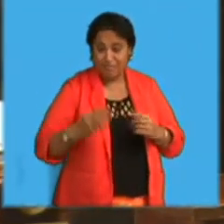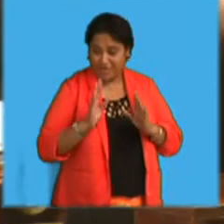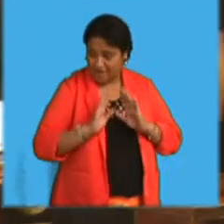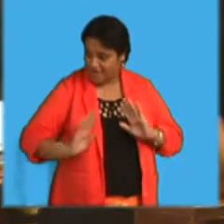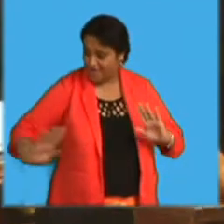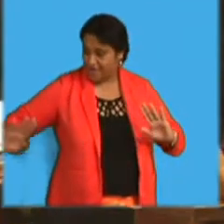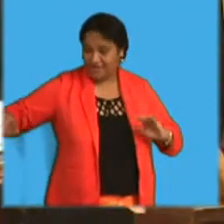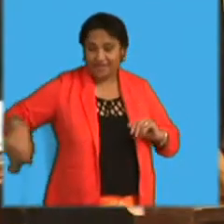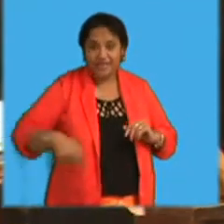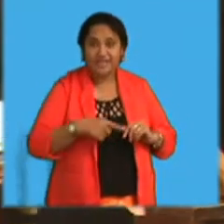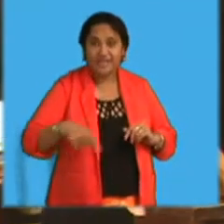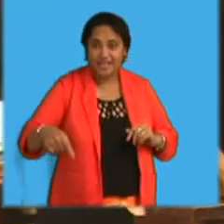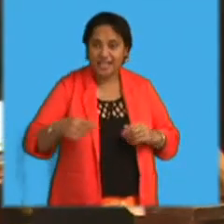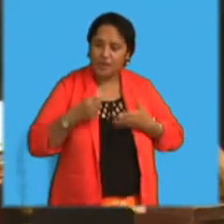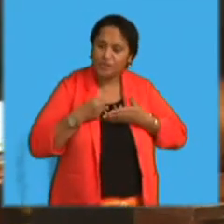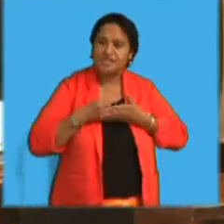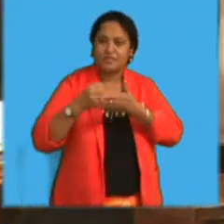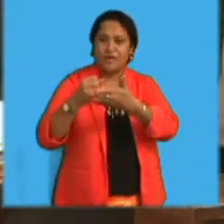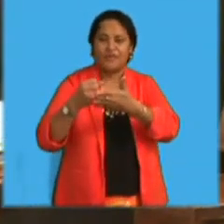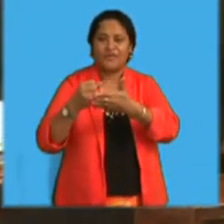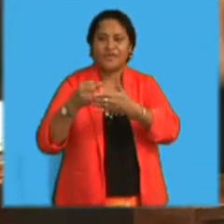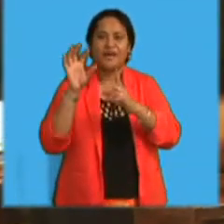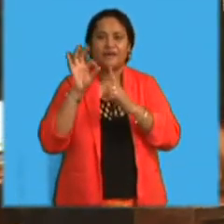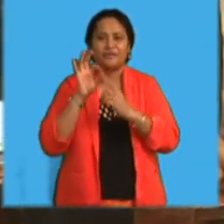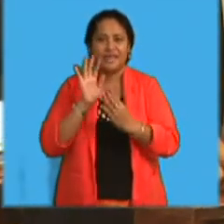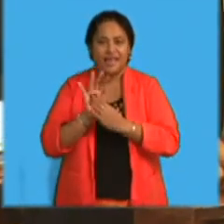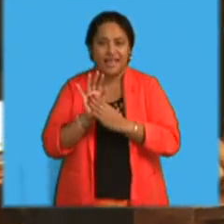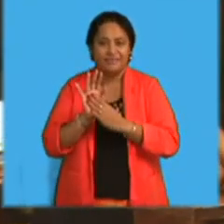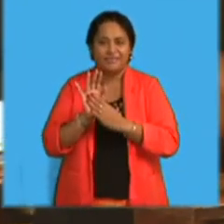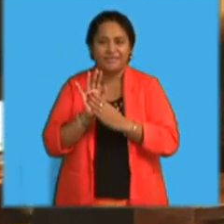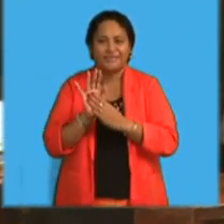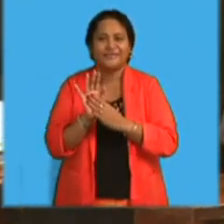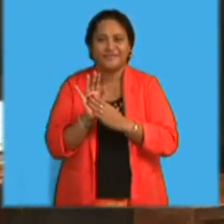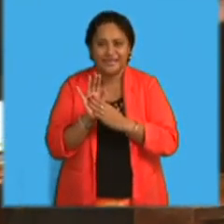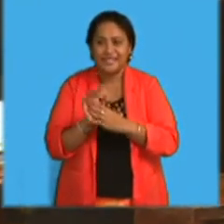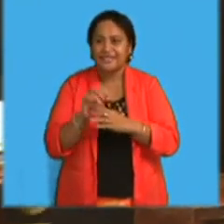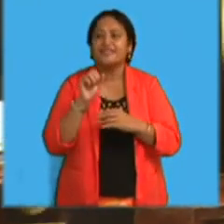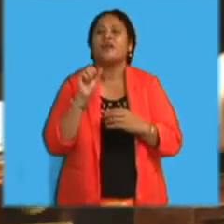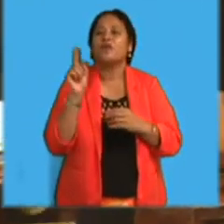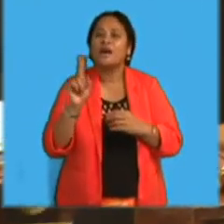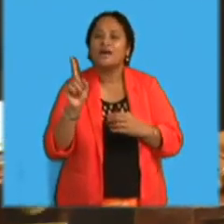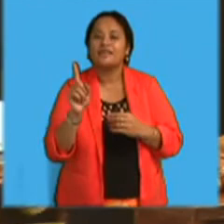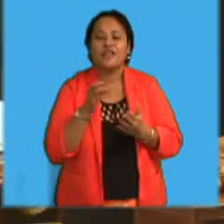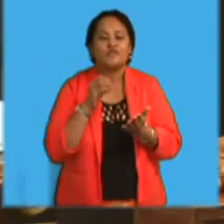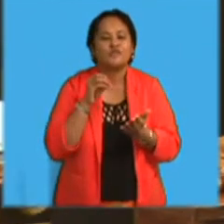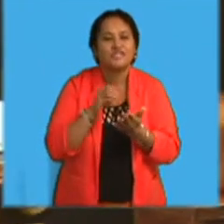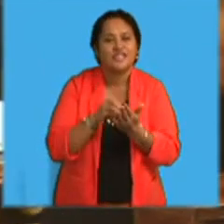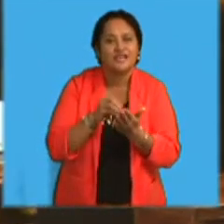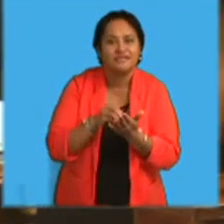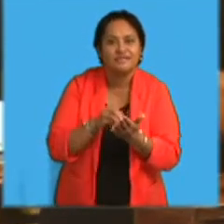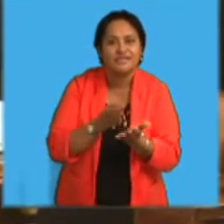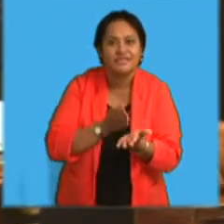stand behind our Honourable Prime Minister in that very quest, Madam Speaker, to serve the Fijian people,